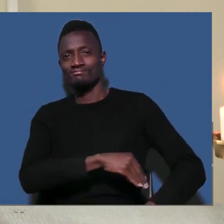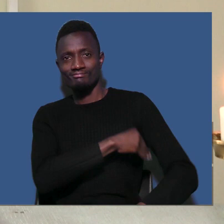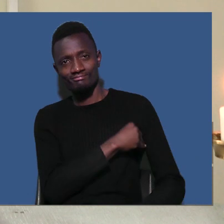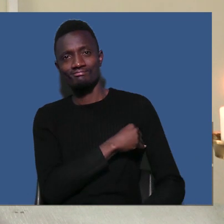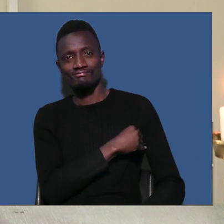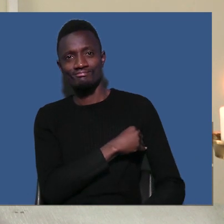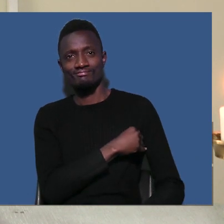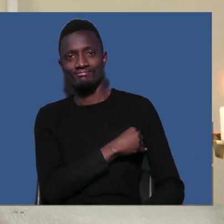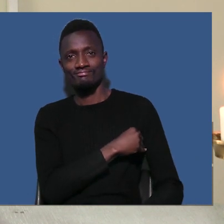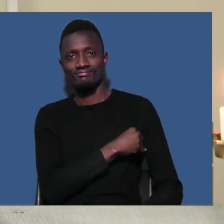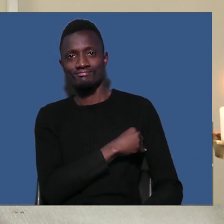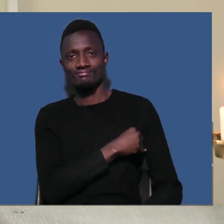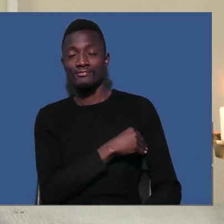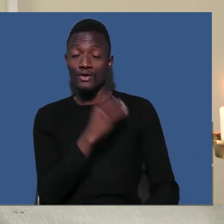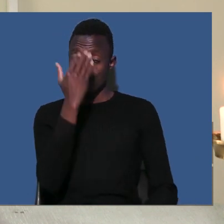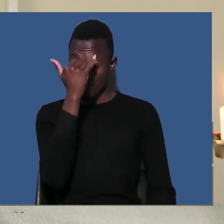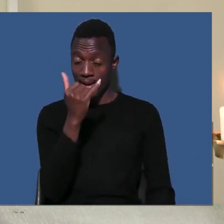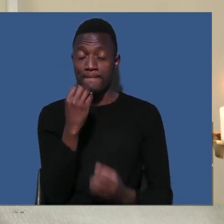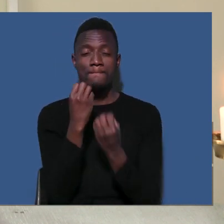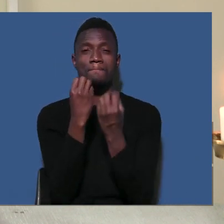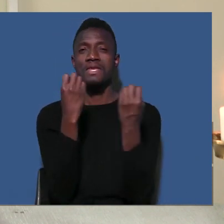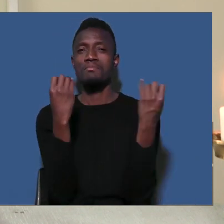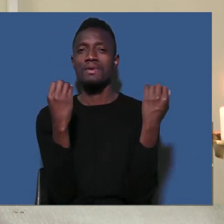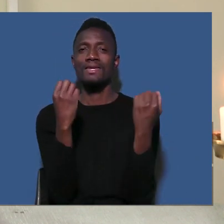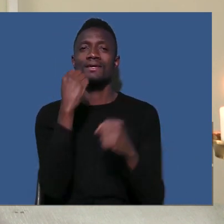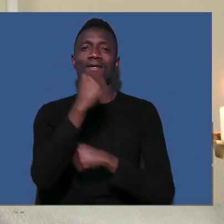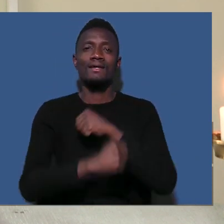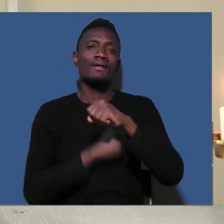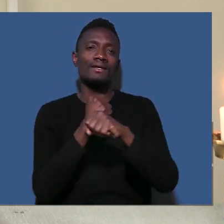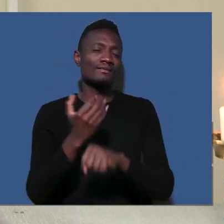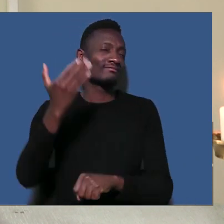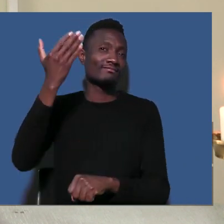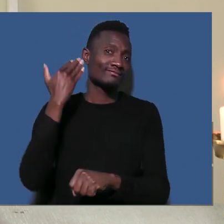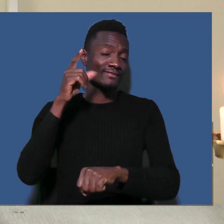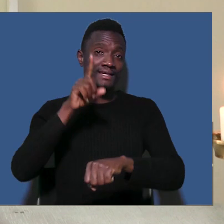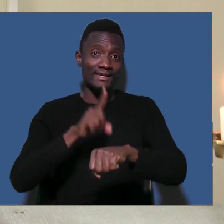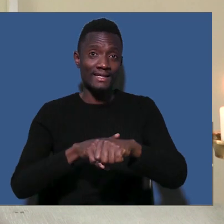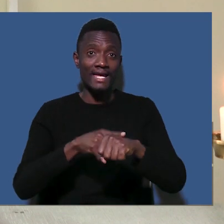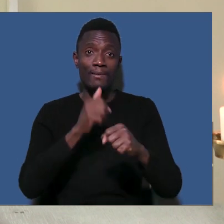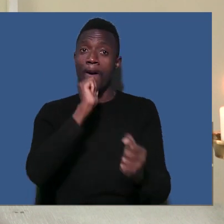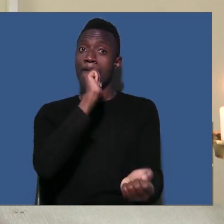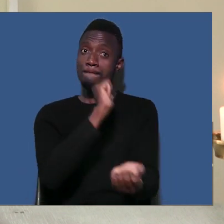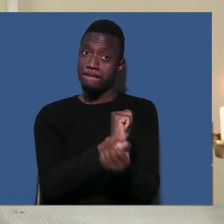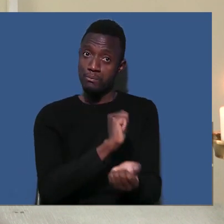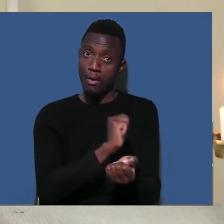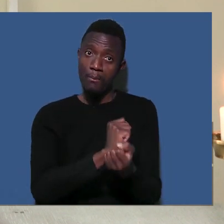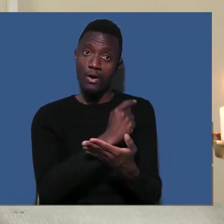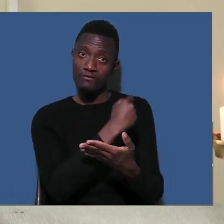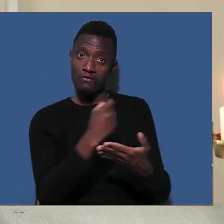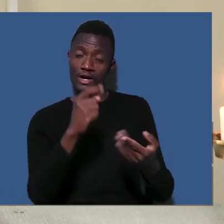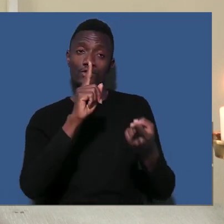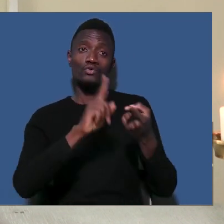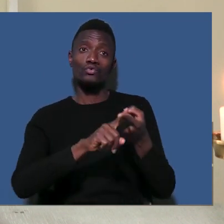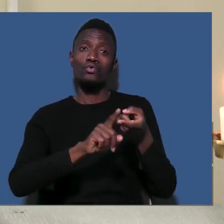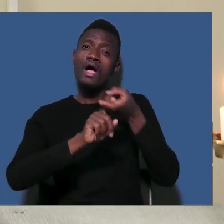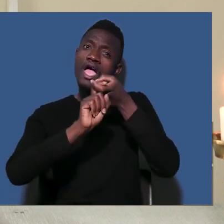years later, when Paul is writing to Ephesians, he tells them, put on the full armor of God. And one of the